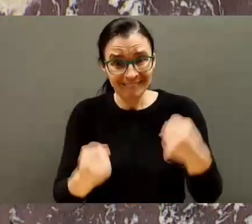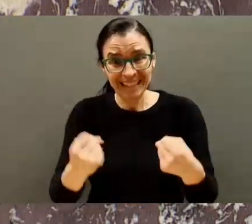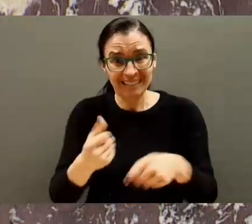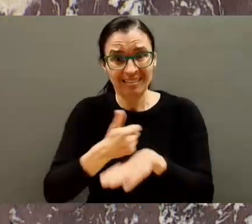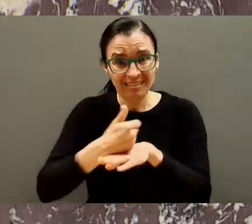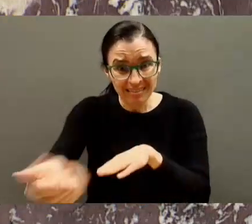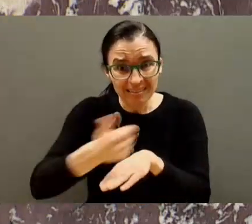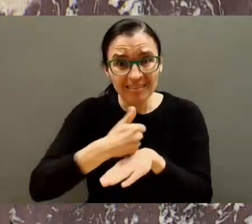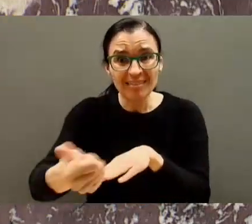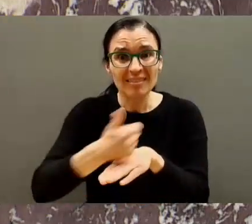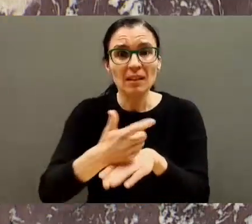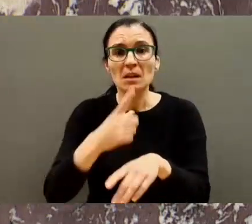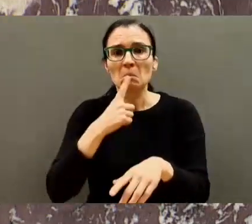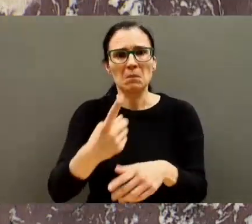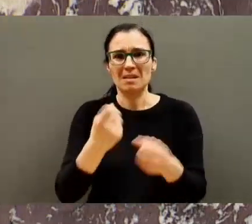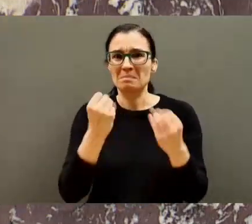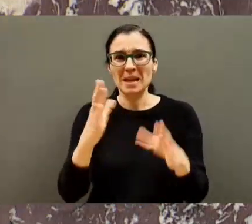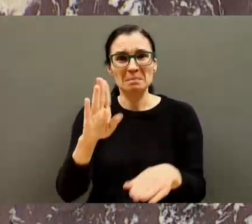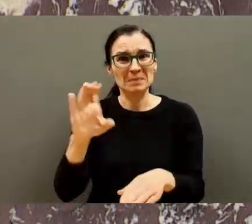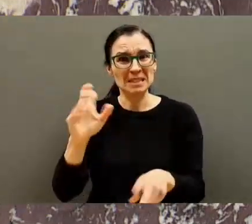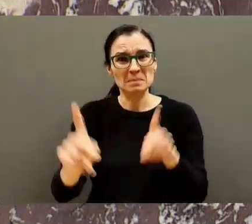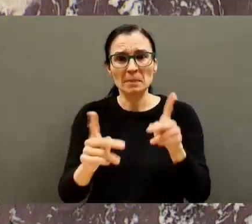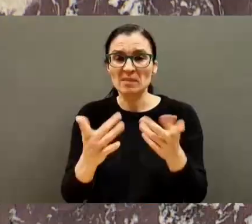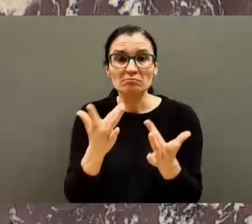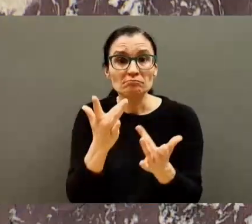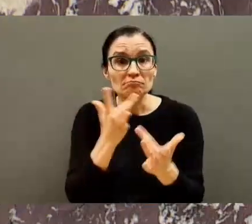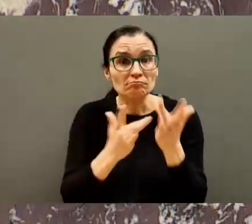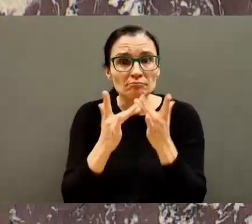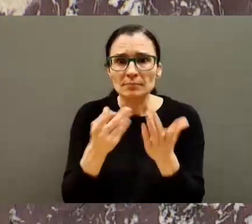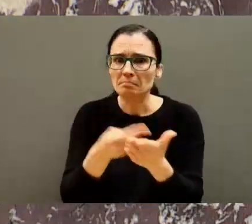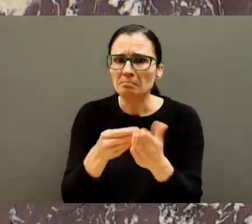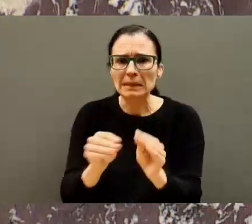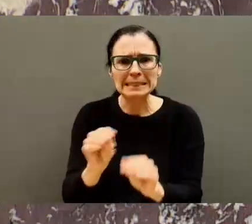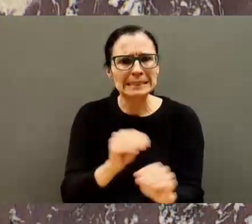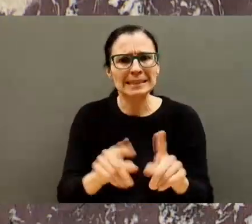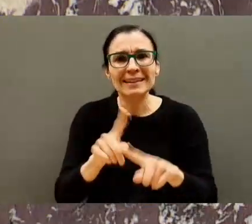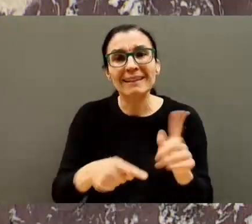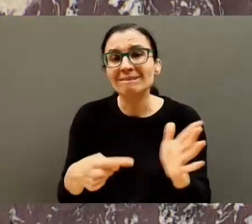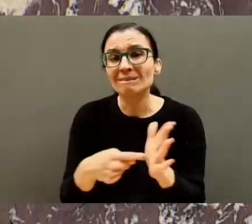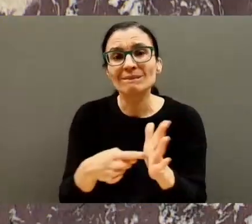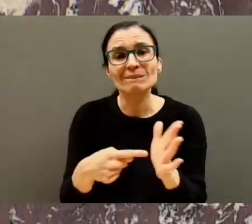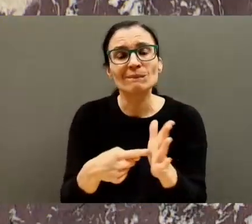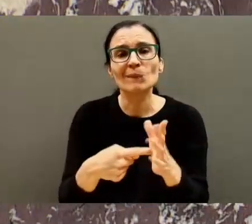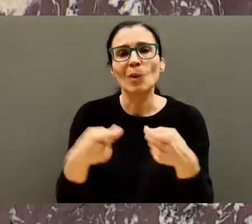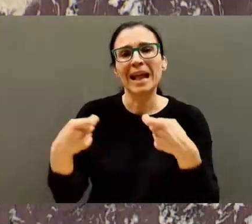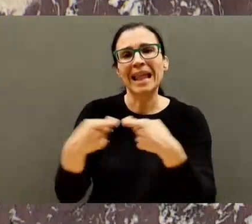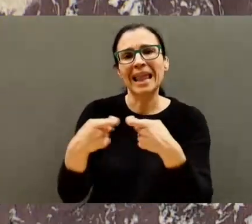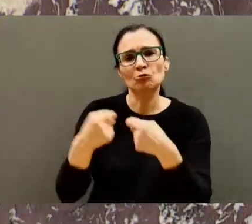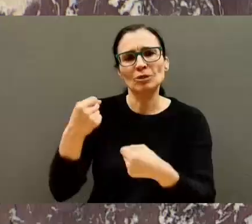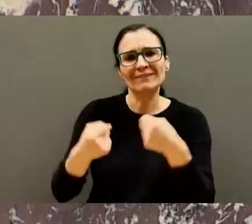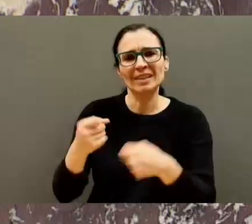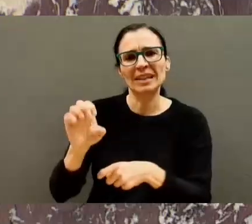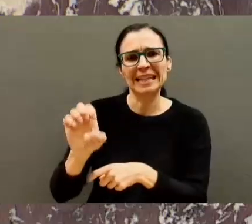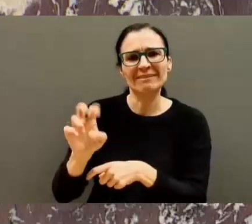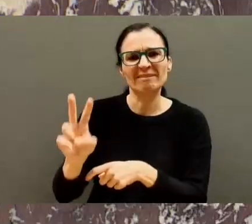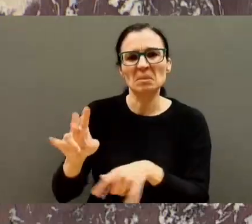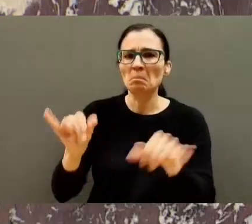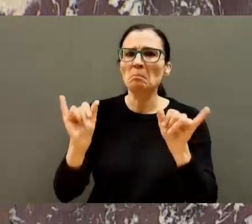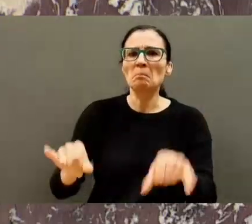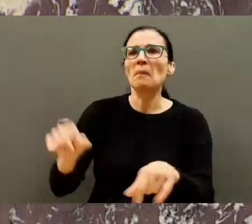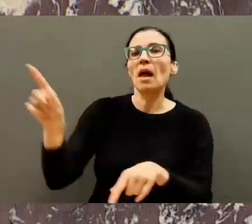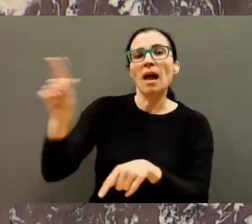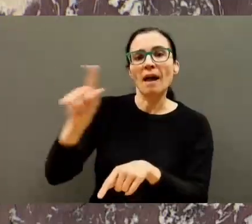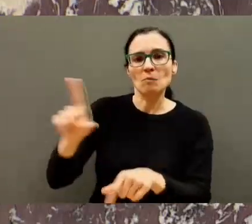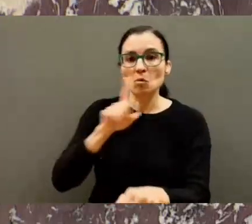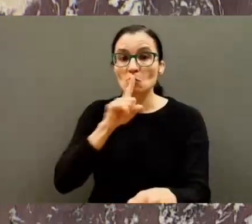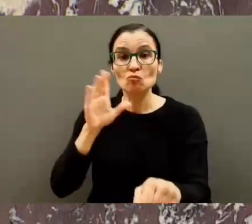this government mandated 100% EV sales by 2035 with $500,000 fine and 6 months of jail time